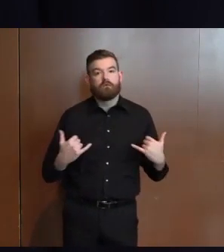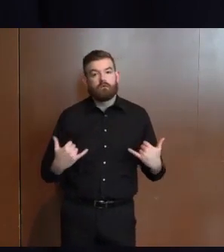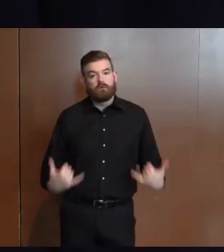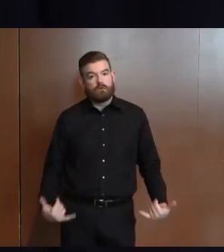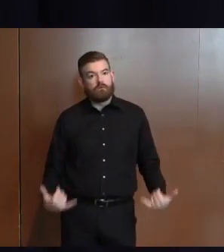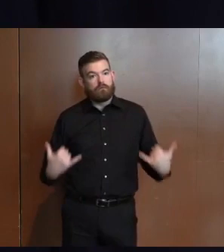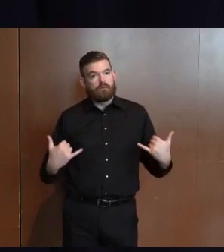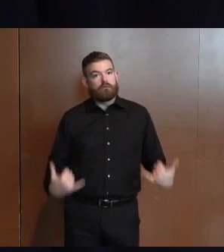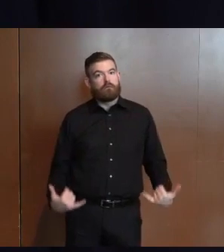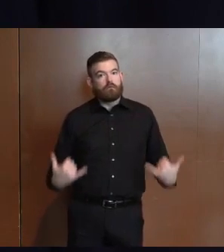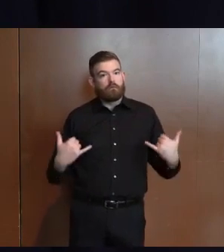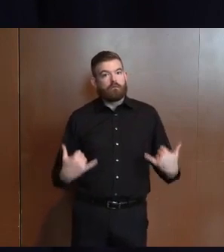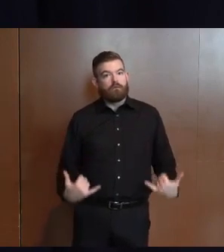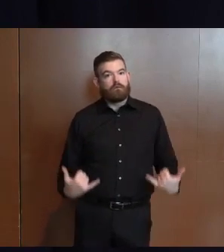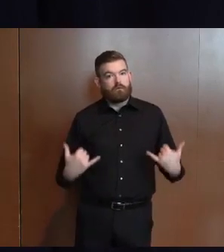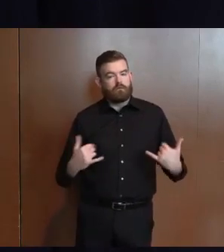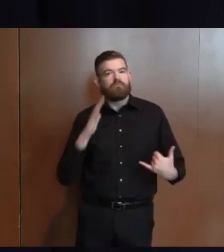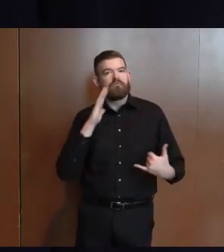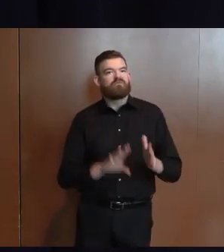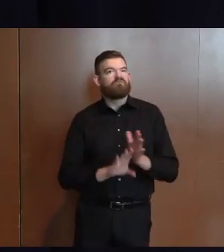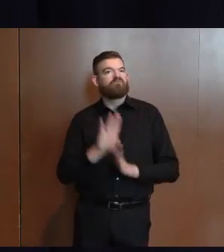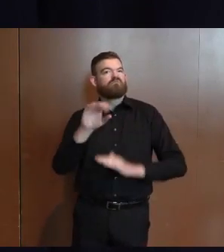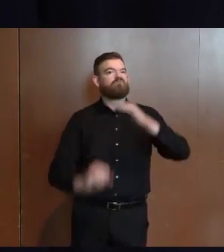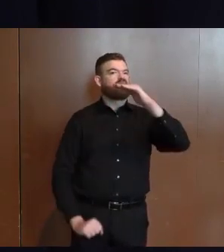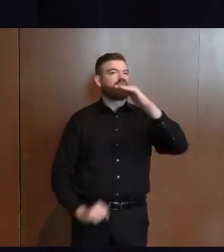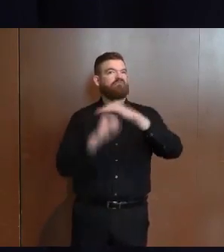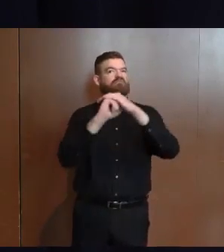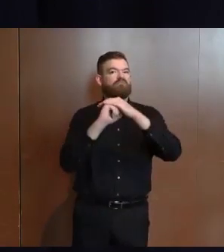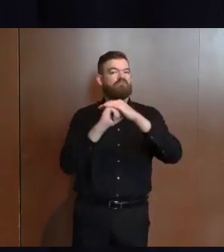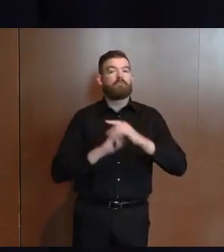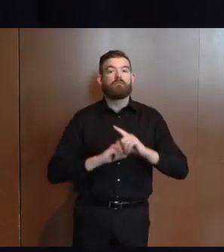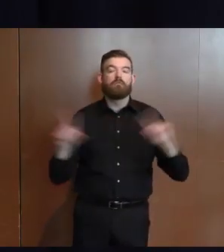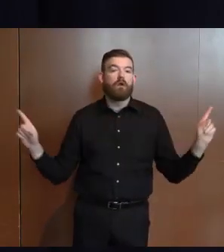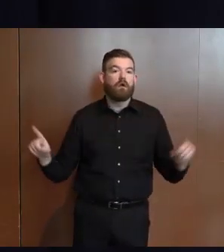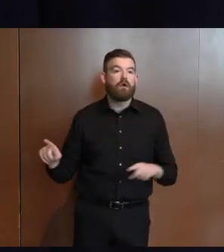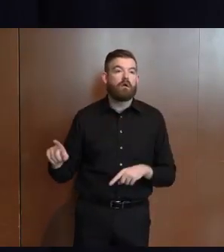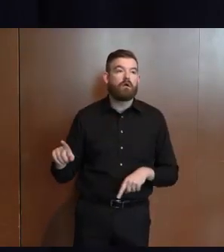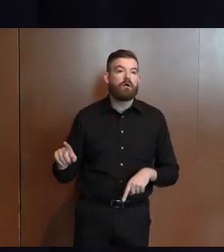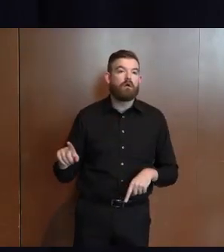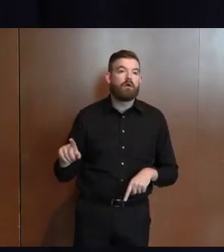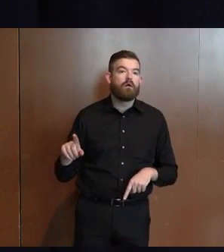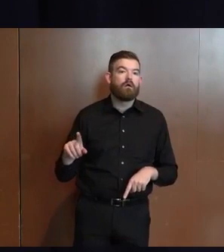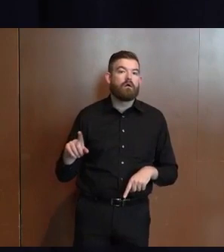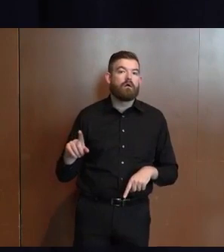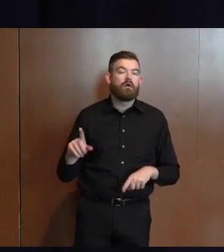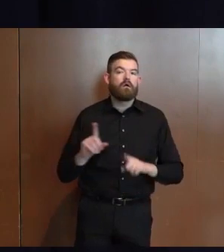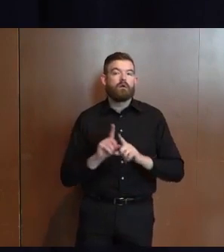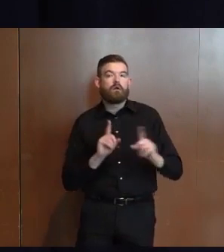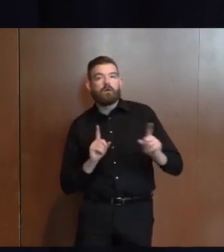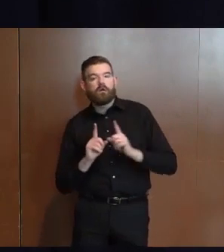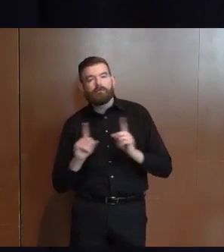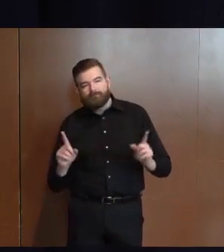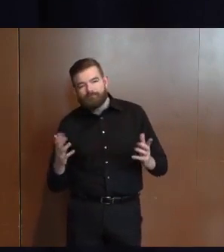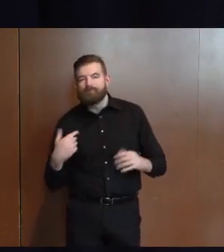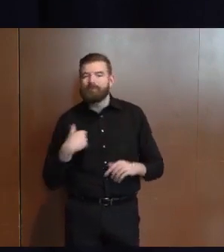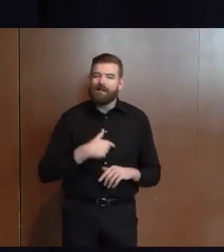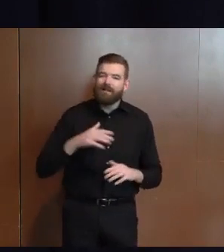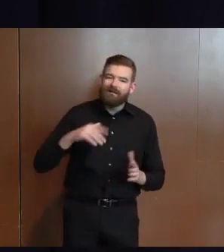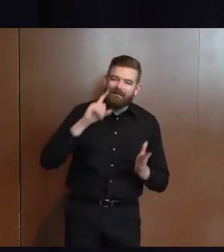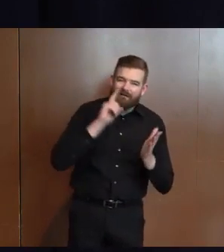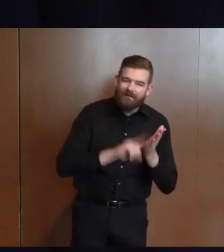some of the social distancing, even though it's not in for the full 14 days, I think the last order was the 21st. Yep. So we're